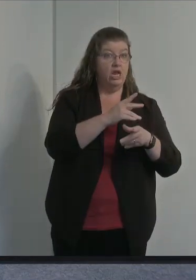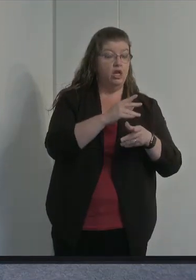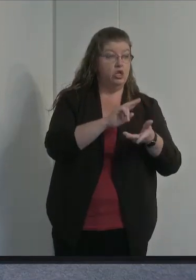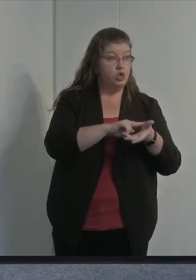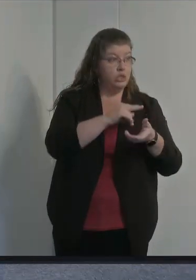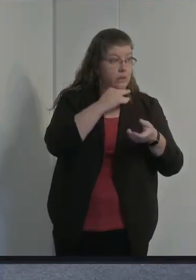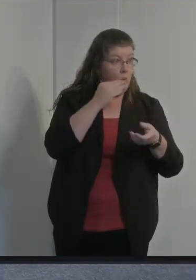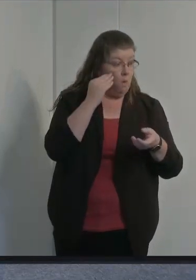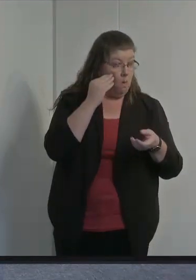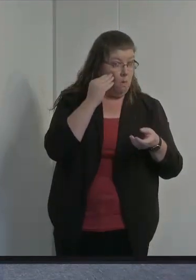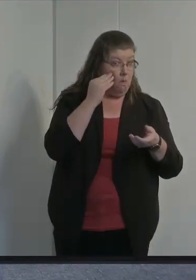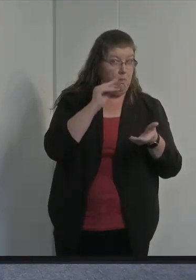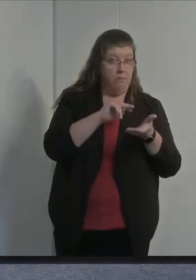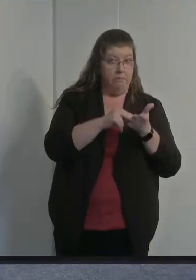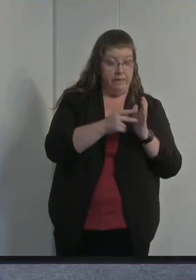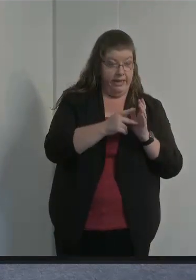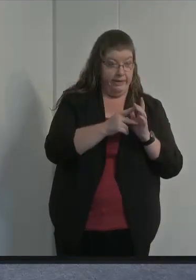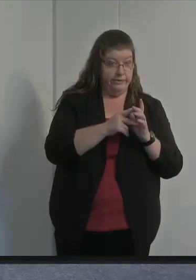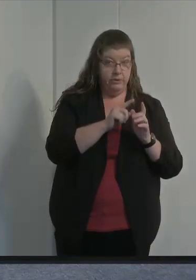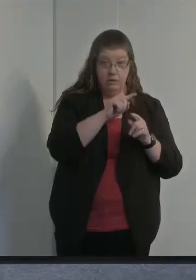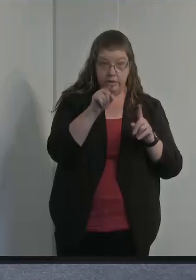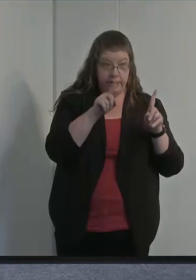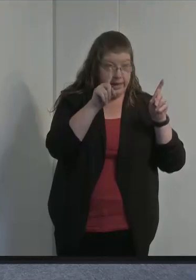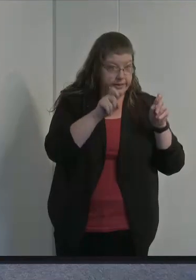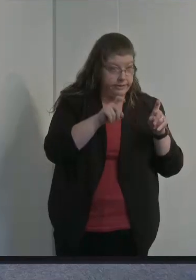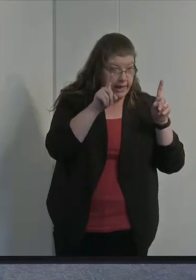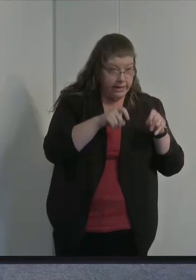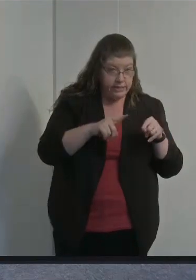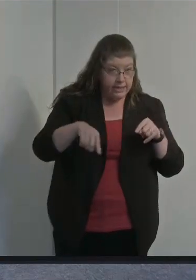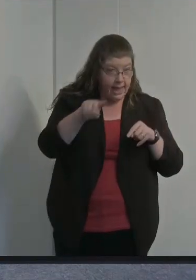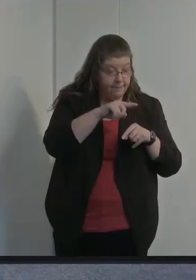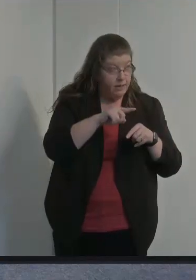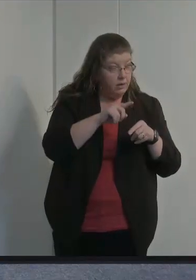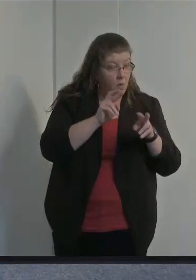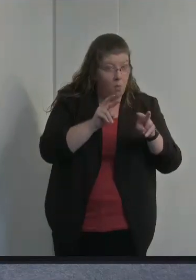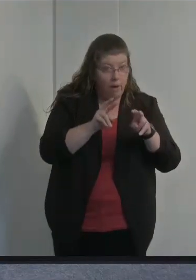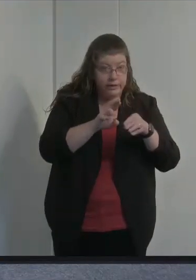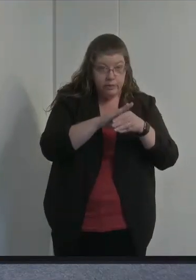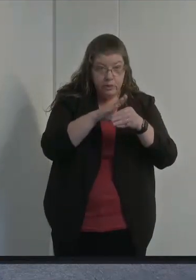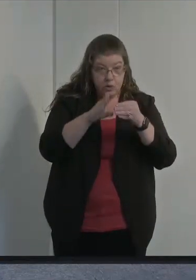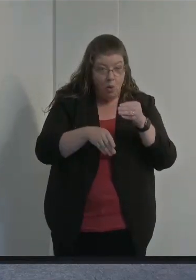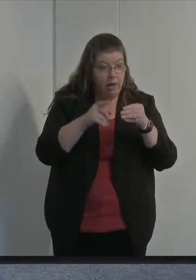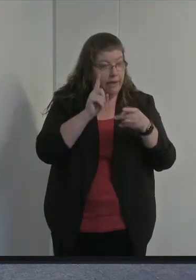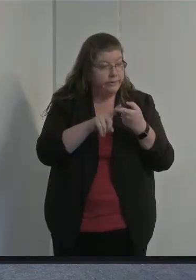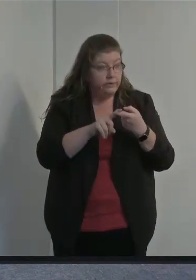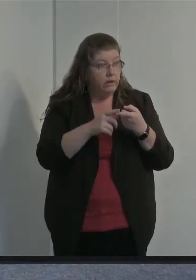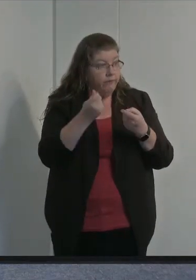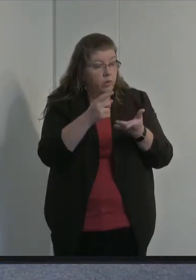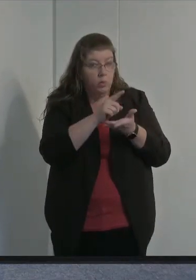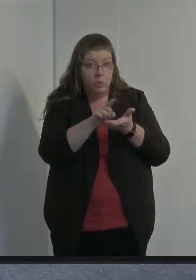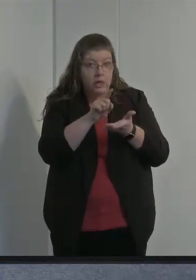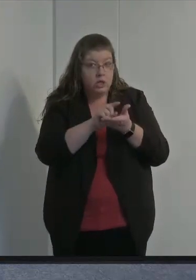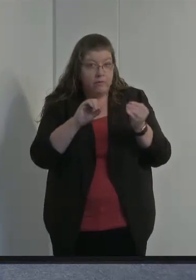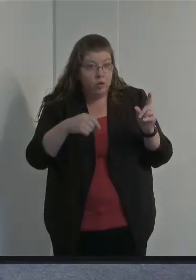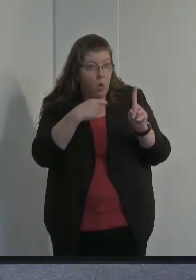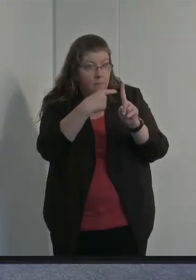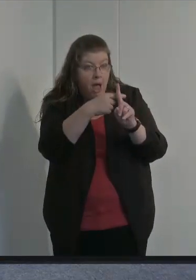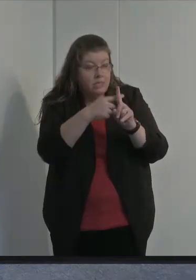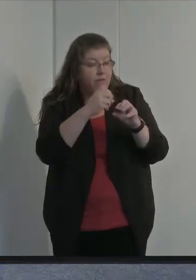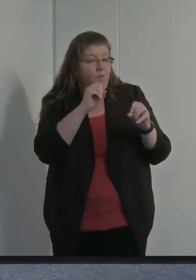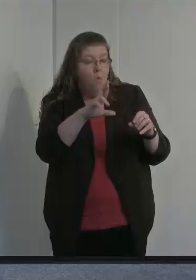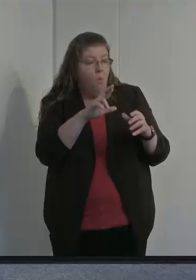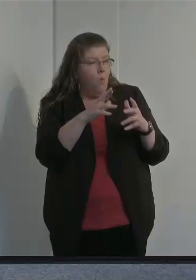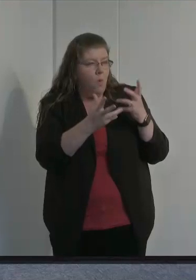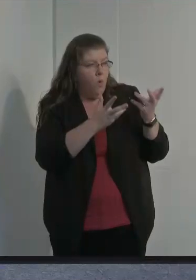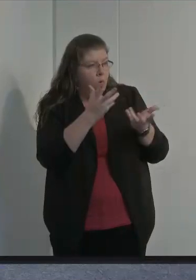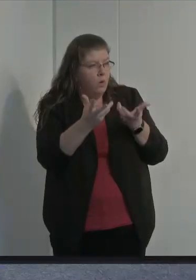just testing and watching test results until there's been some consecutive weeks of no positive cases, or does it